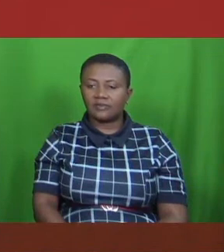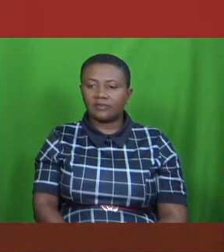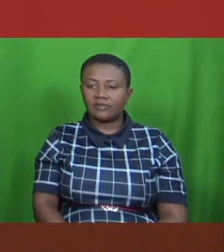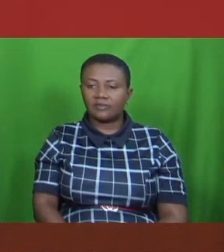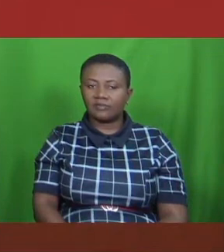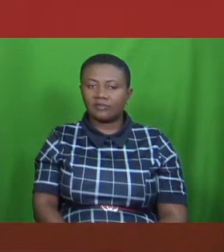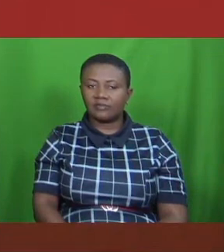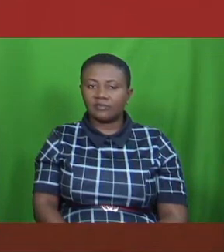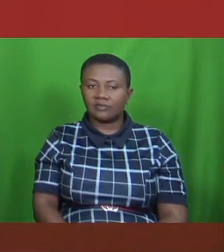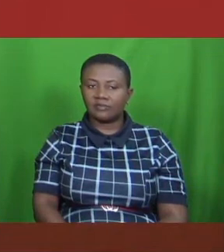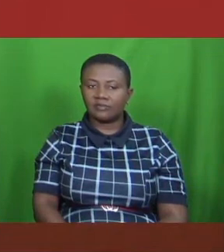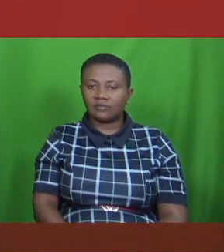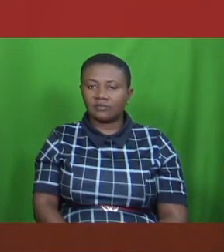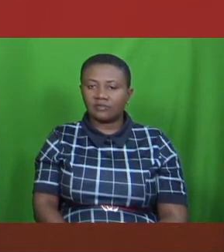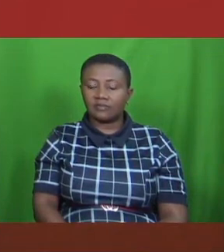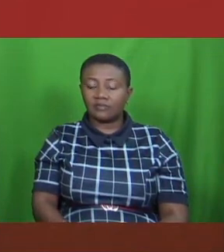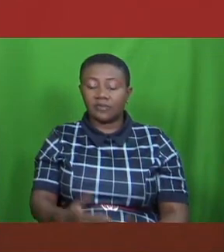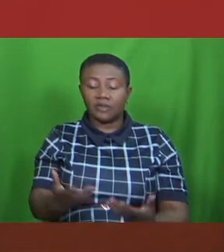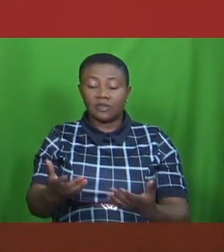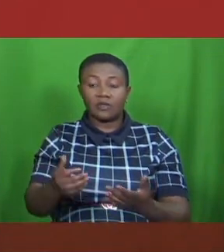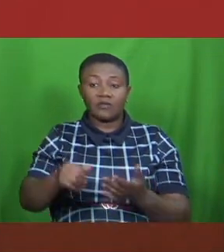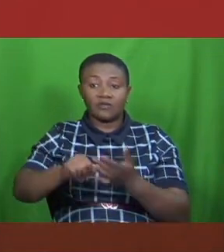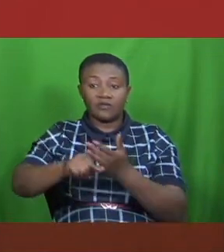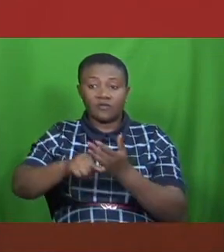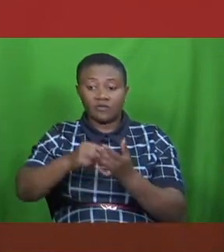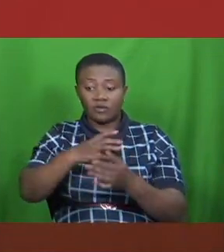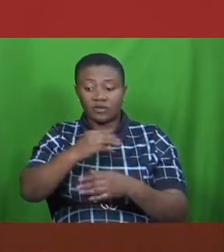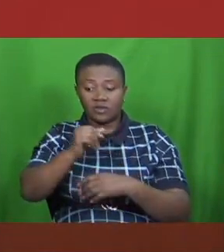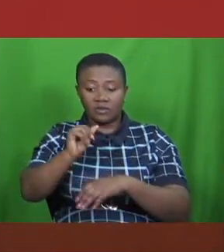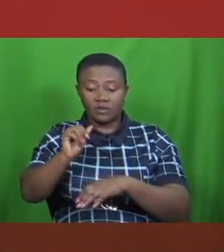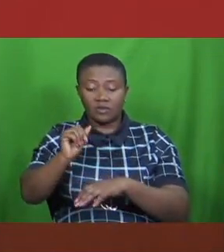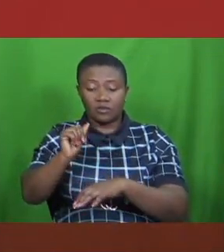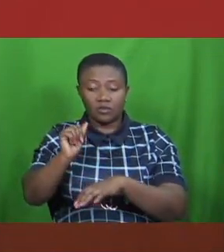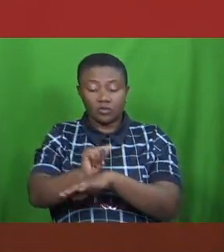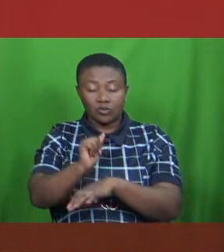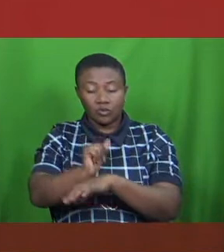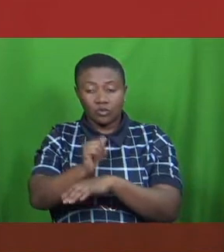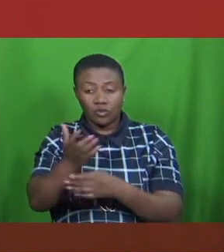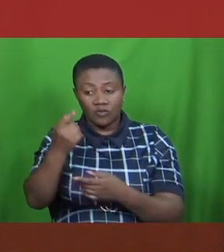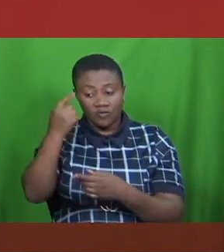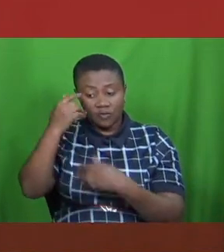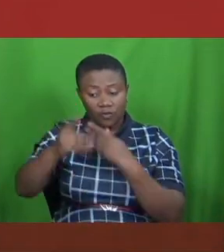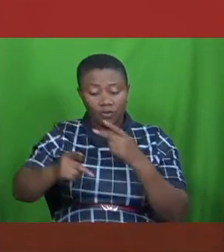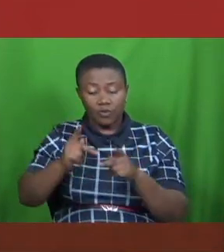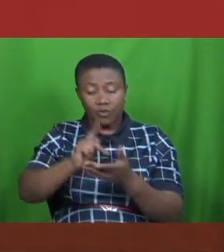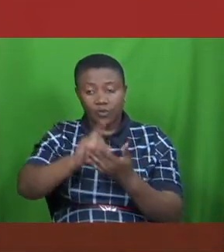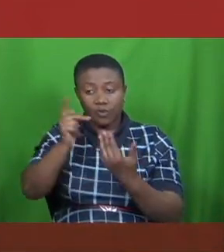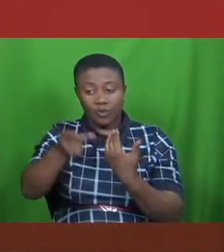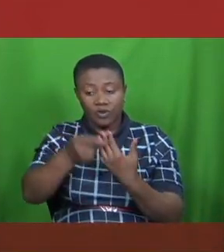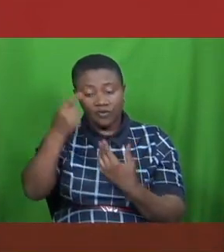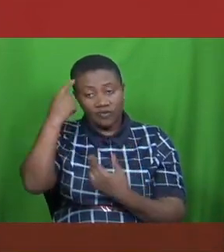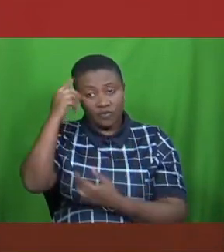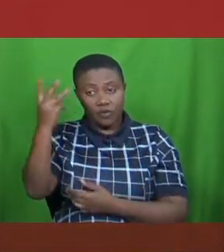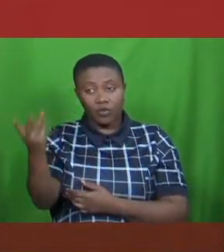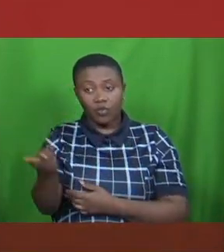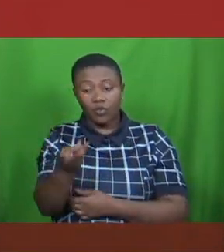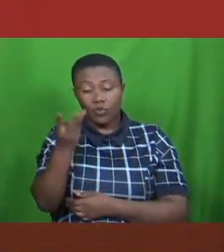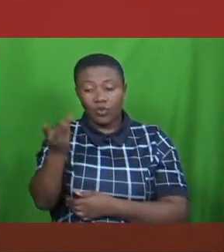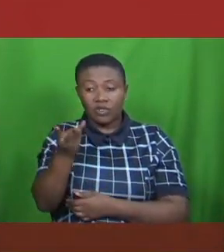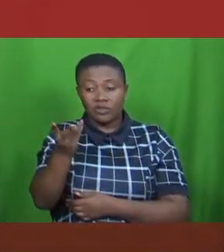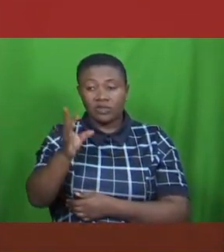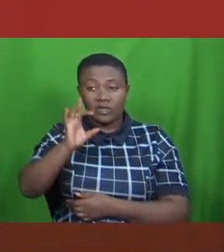the votes and proceedings of the second sitting held on Wednesday,